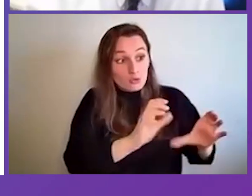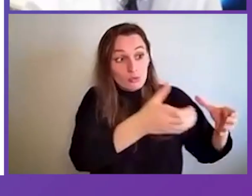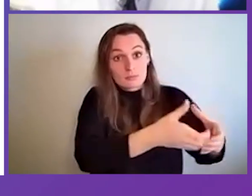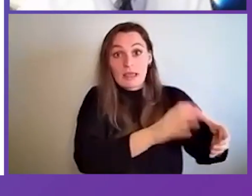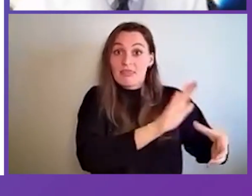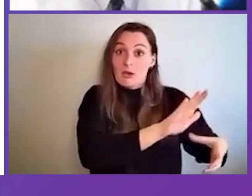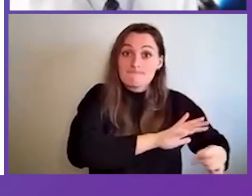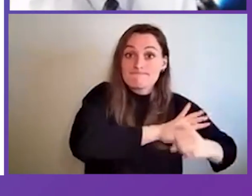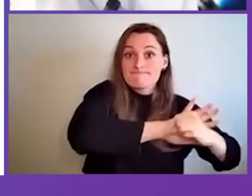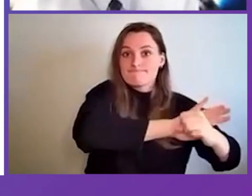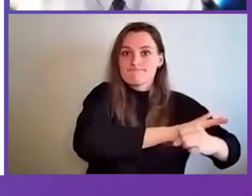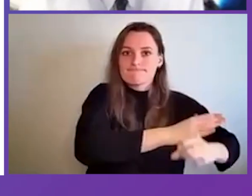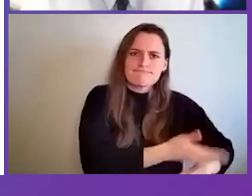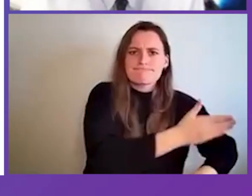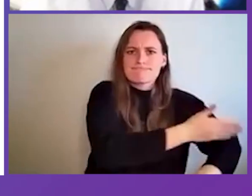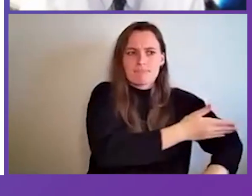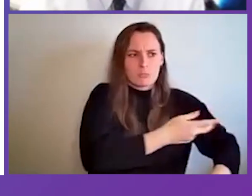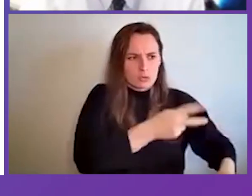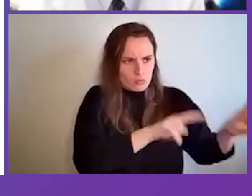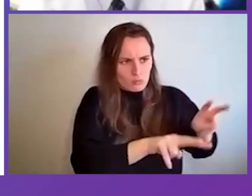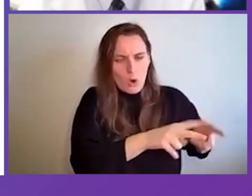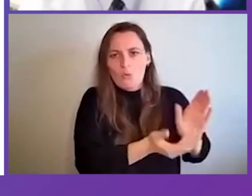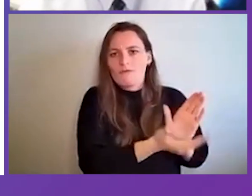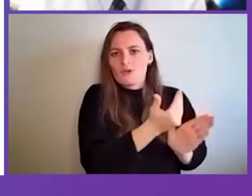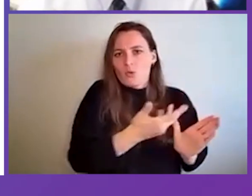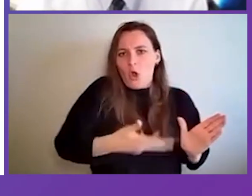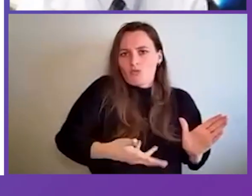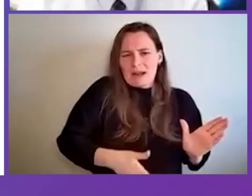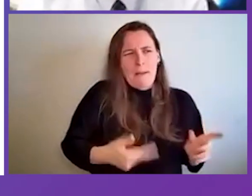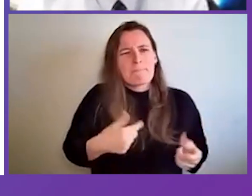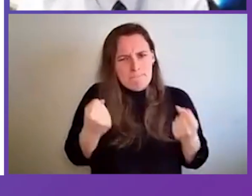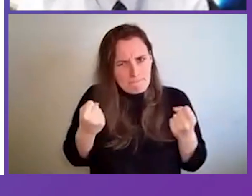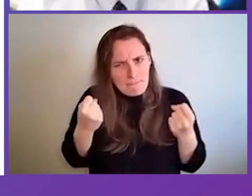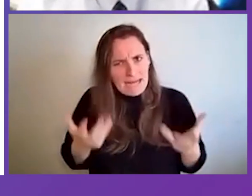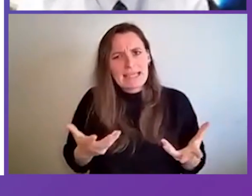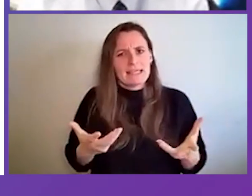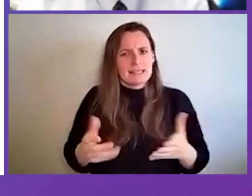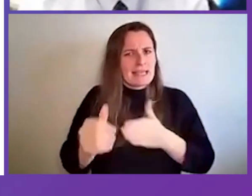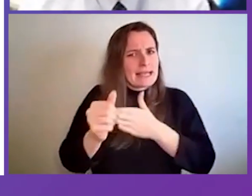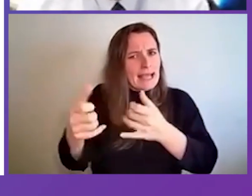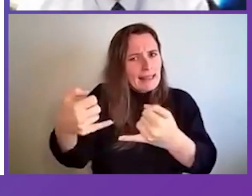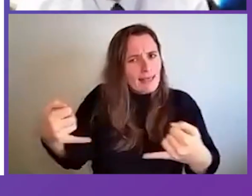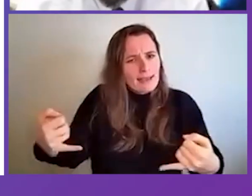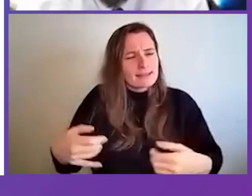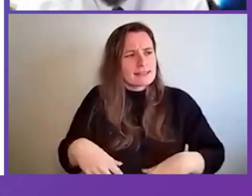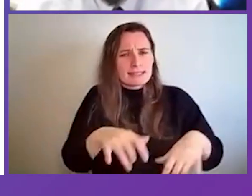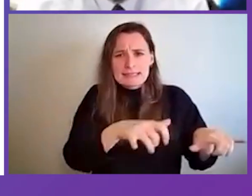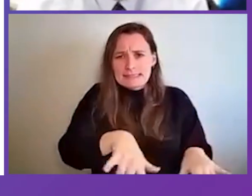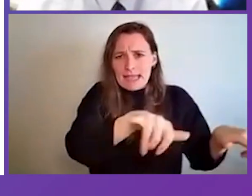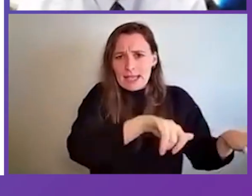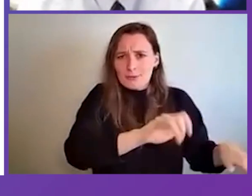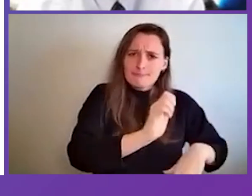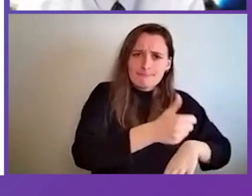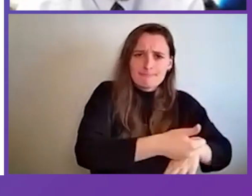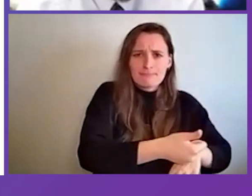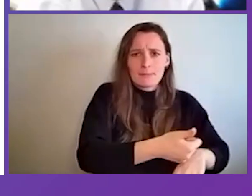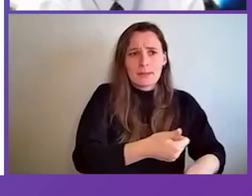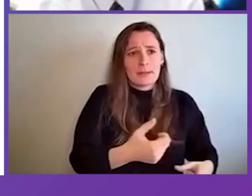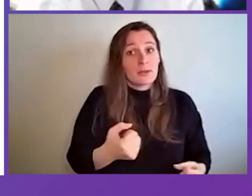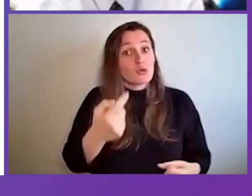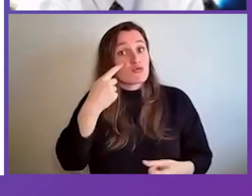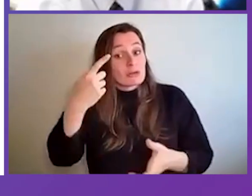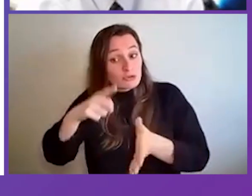have been many. There's many guidelines, standards, um, and researchers that have put